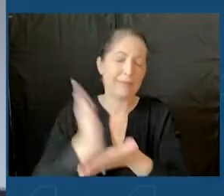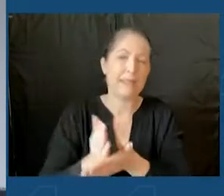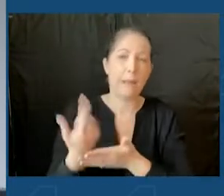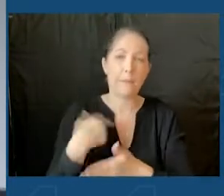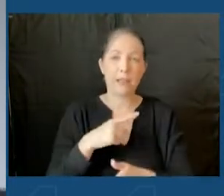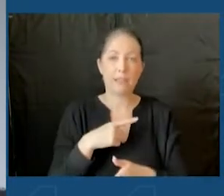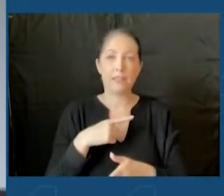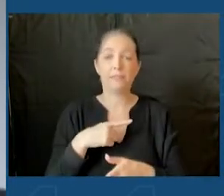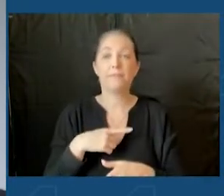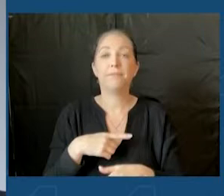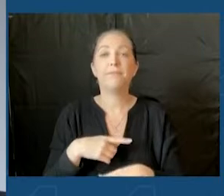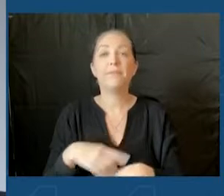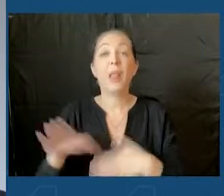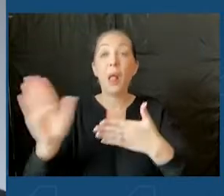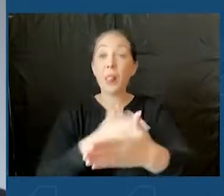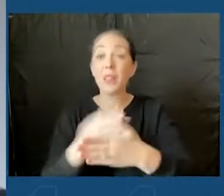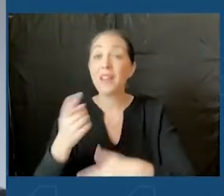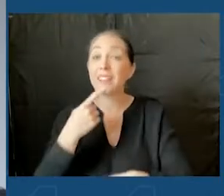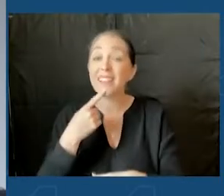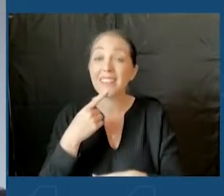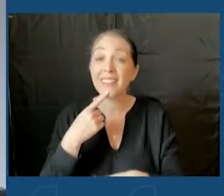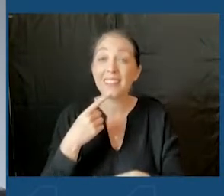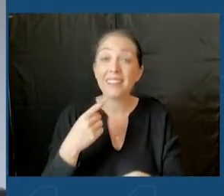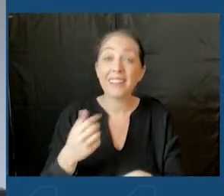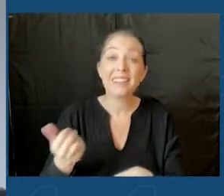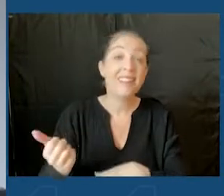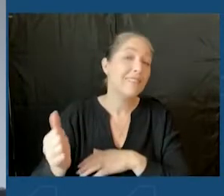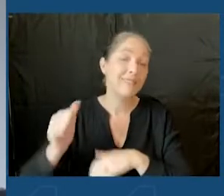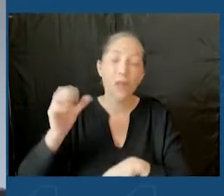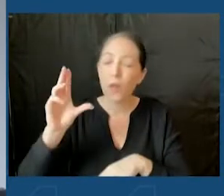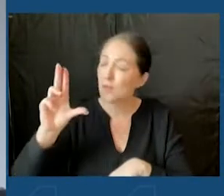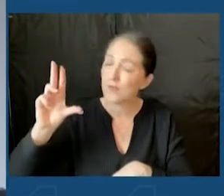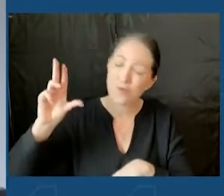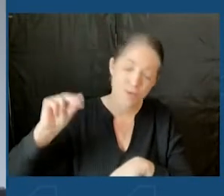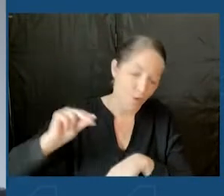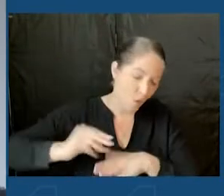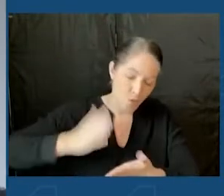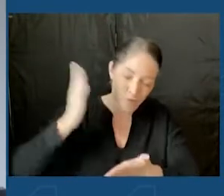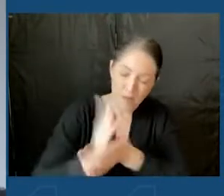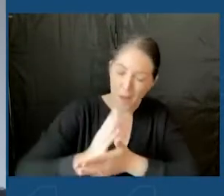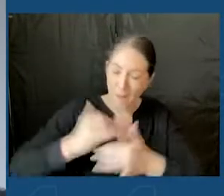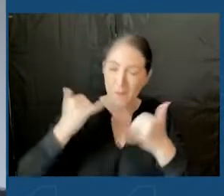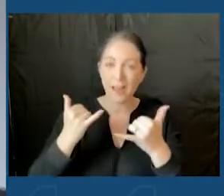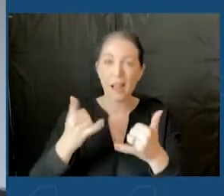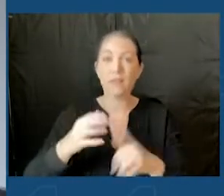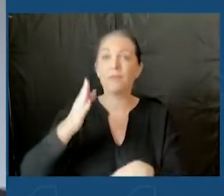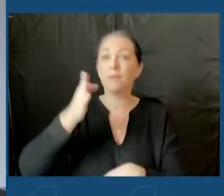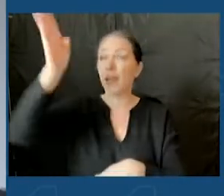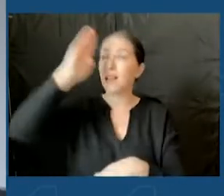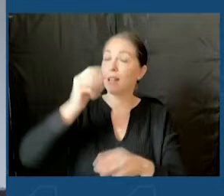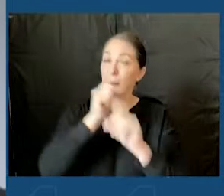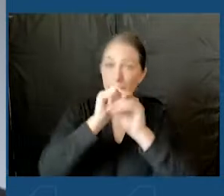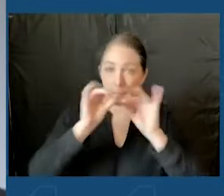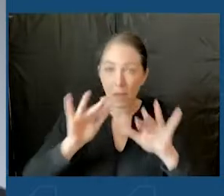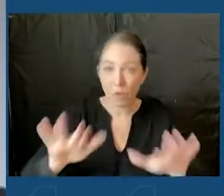says, Superintendent, ain't no stopping us now. God bless you and God keep you.